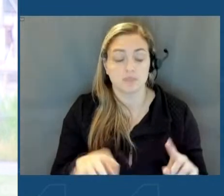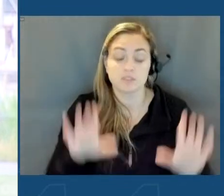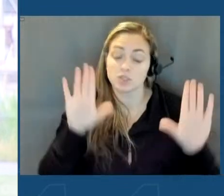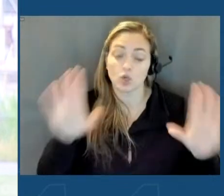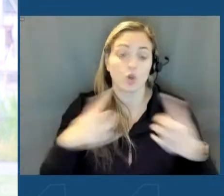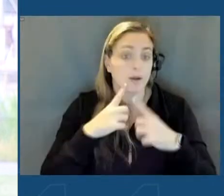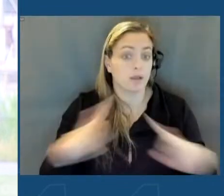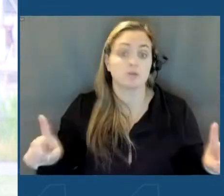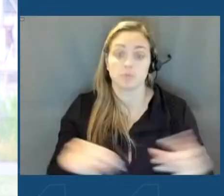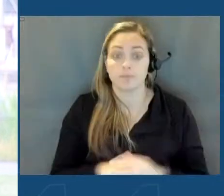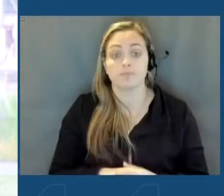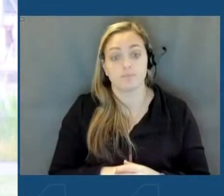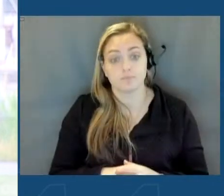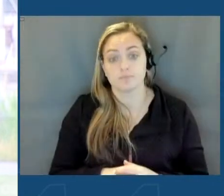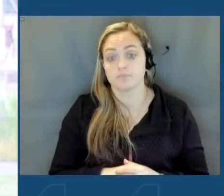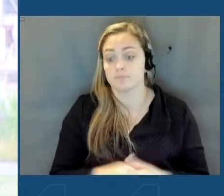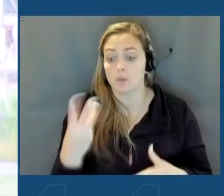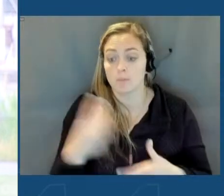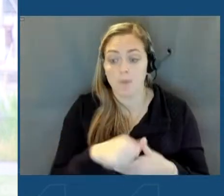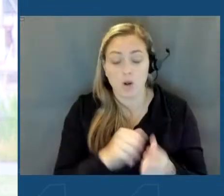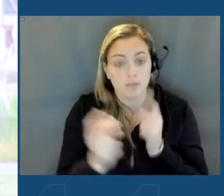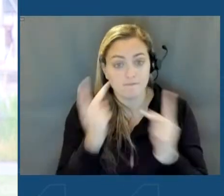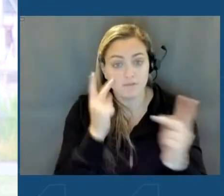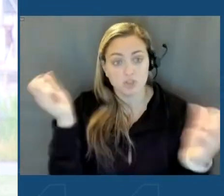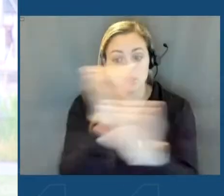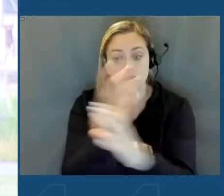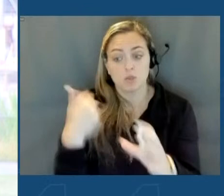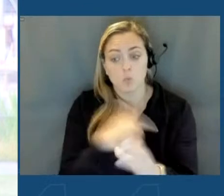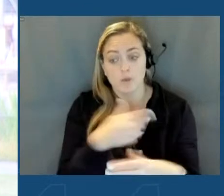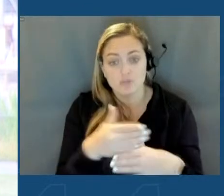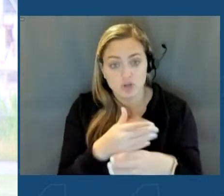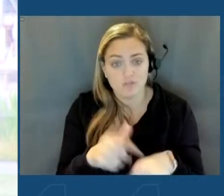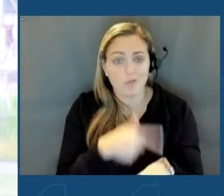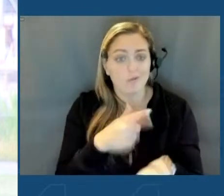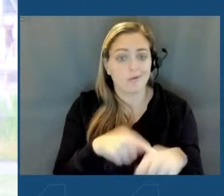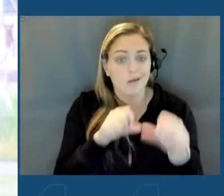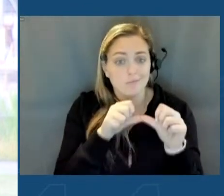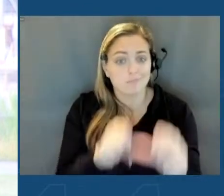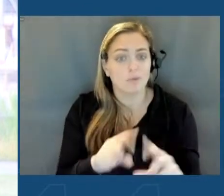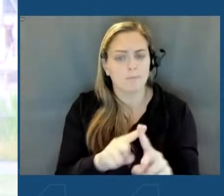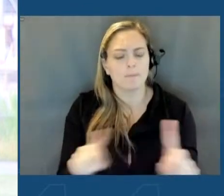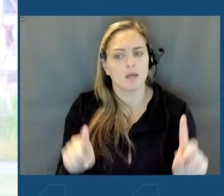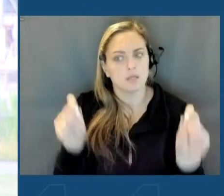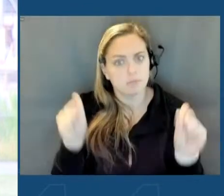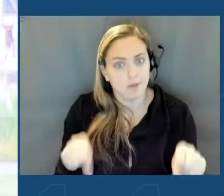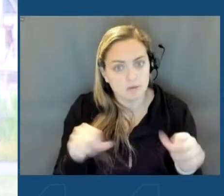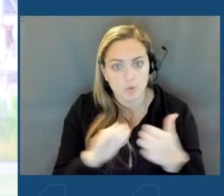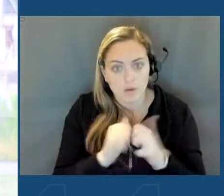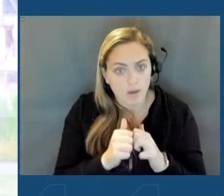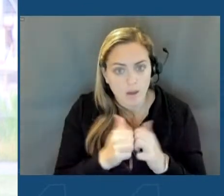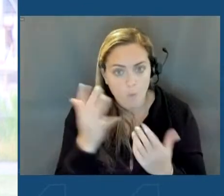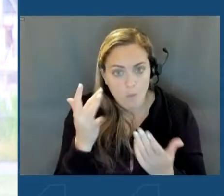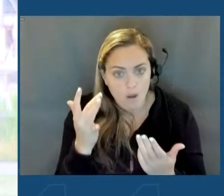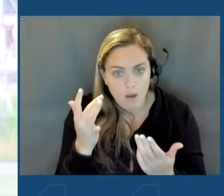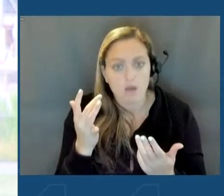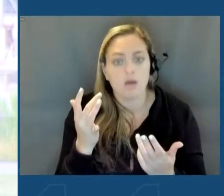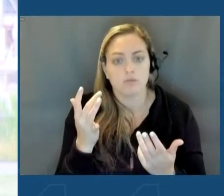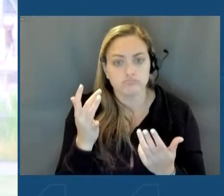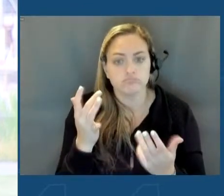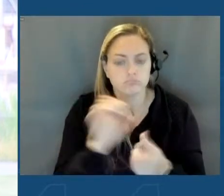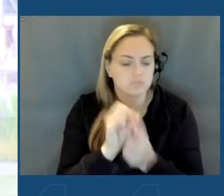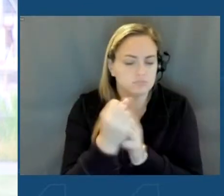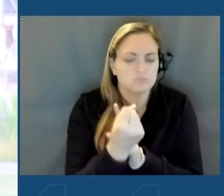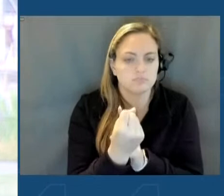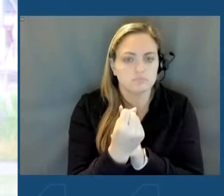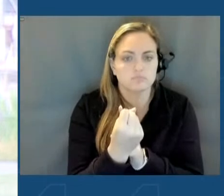Governor. It's part of the vision that we have shared for a long time, but it's made possible because the